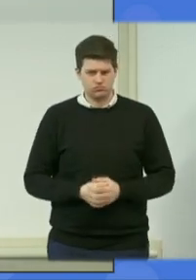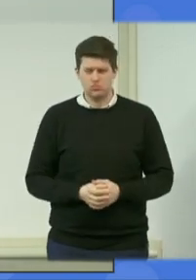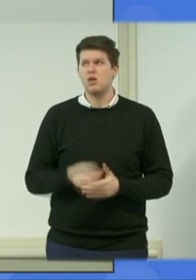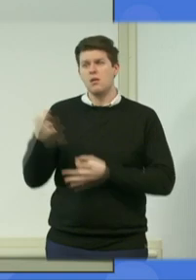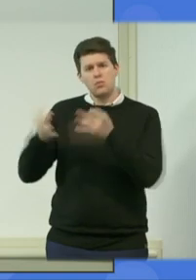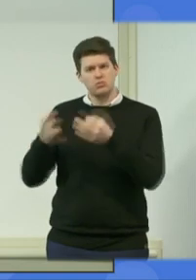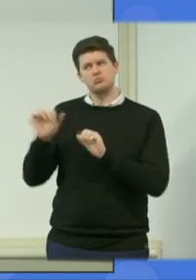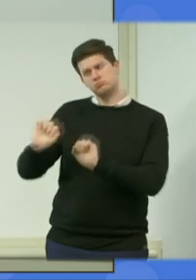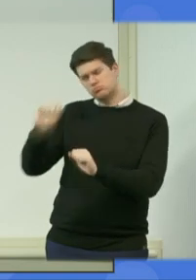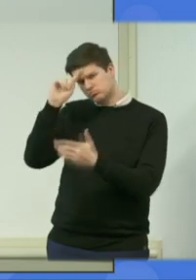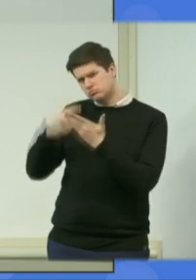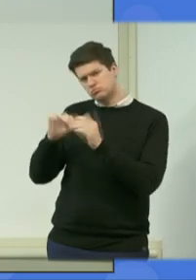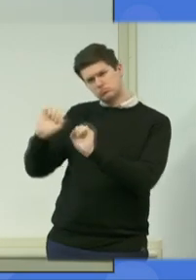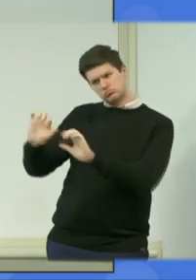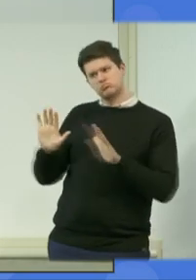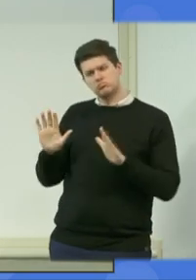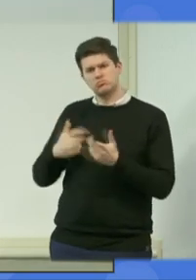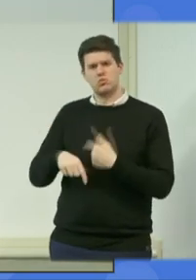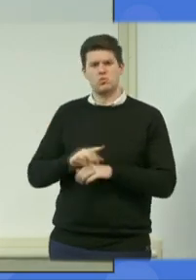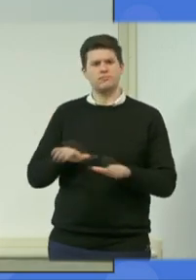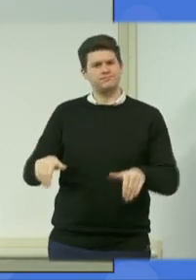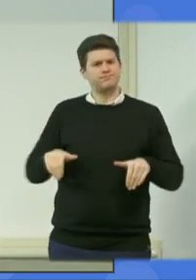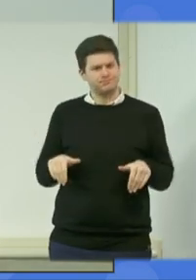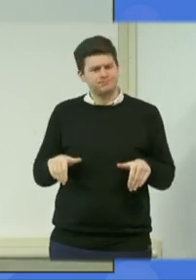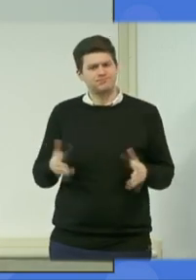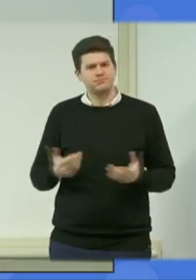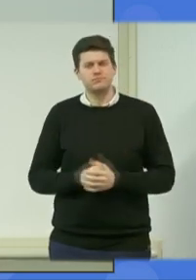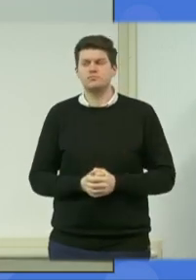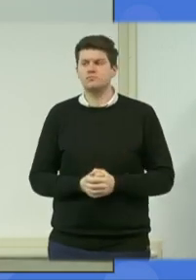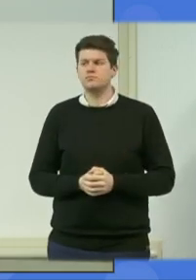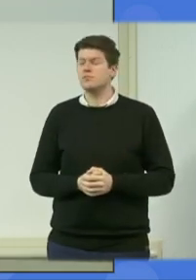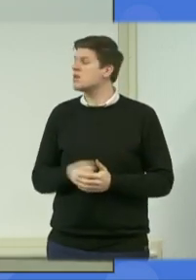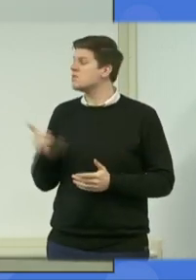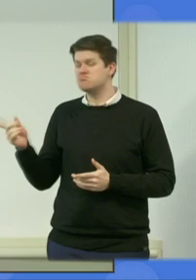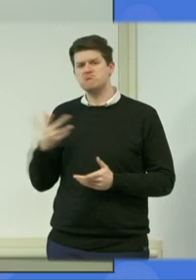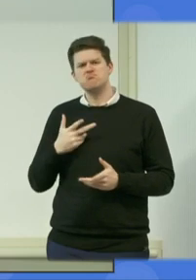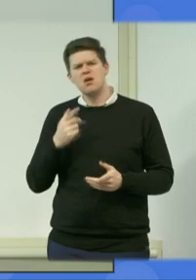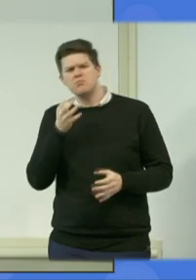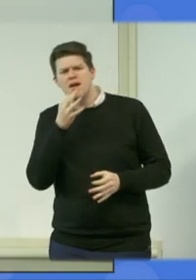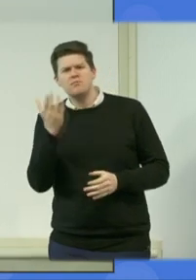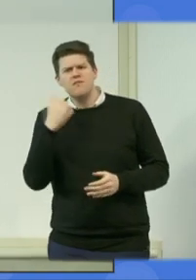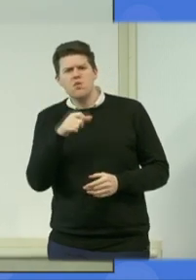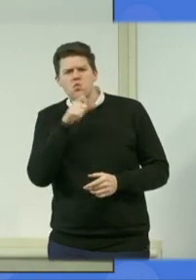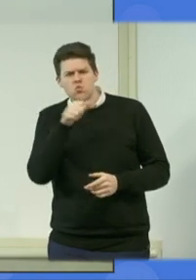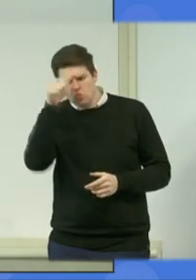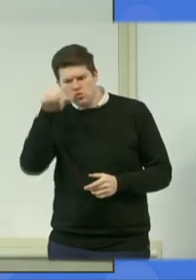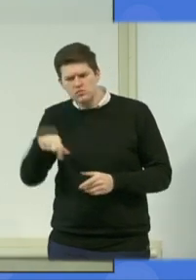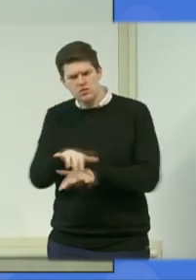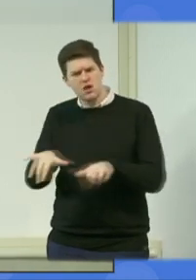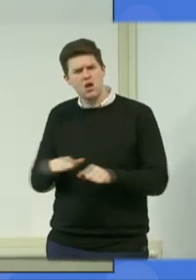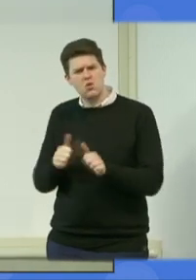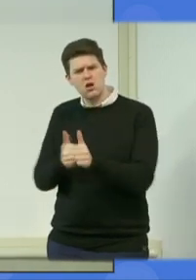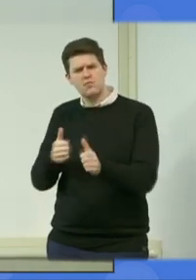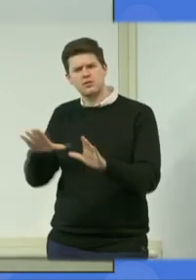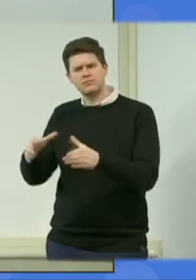politicians. And being less flippant about the fact that I was checking who's heard of us and who's read our work, it is really, really important to